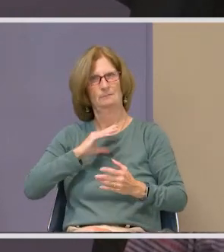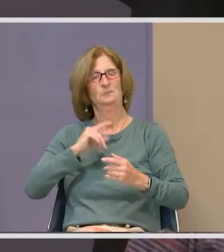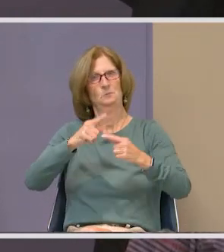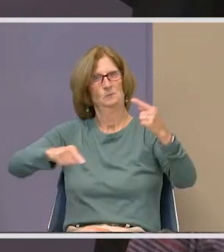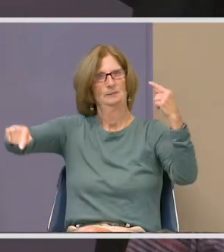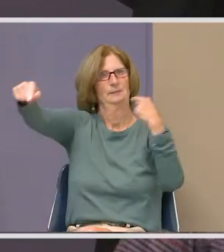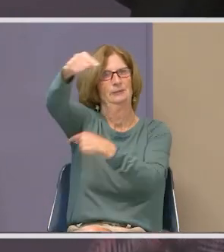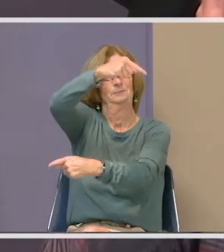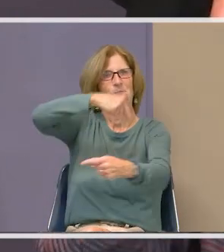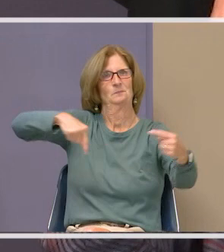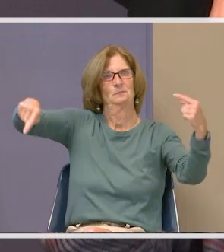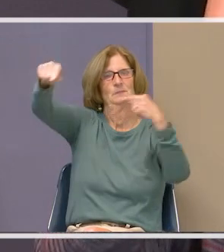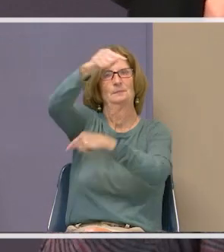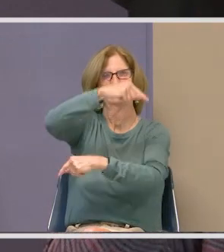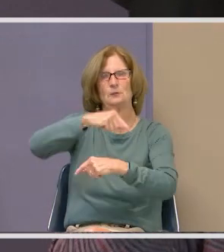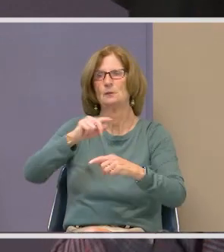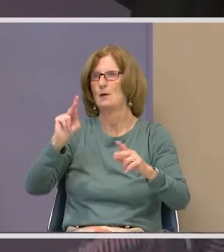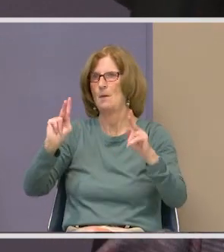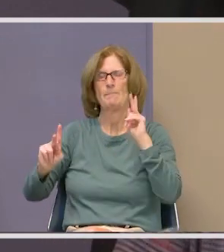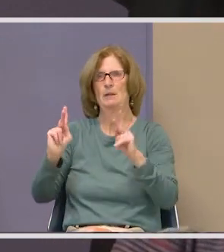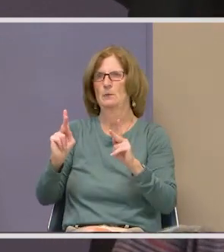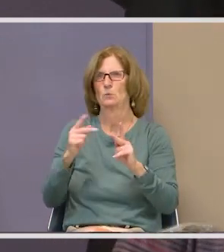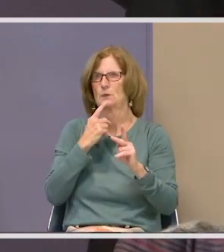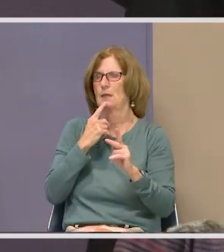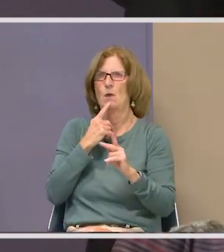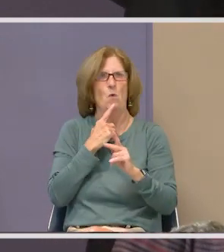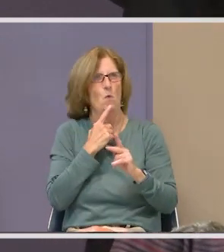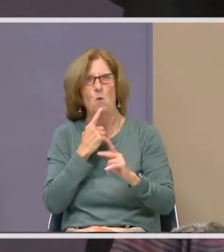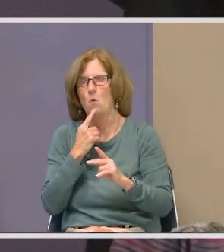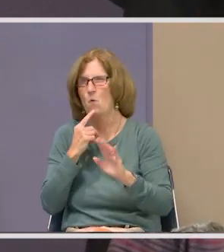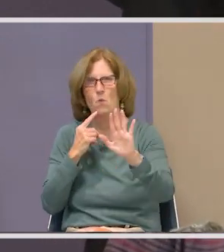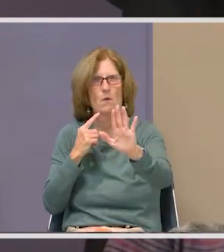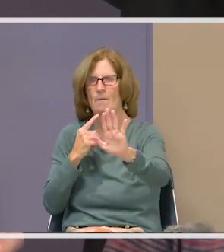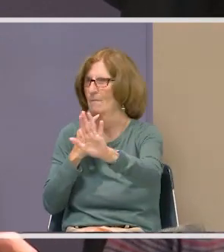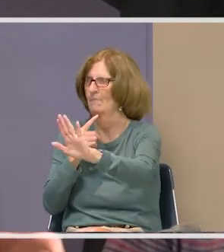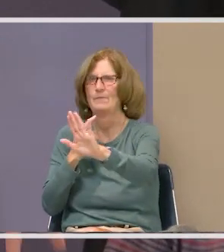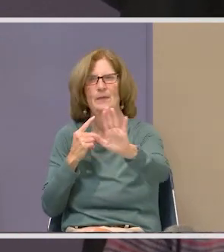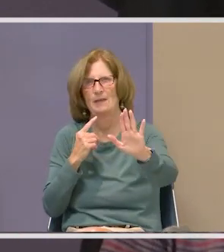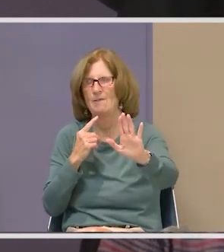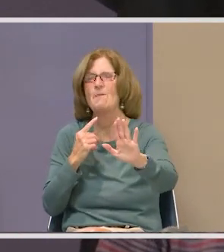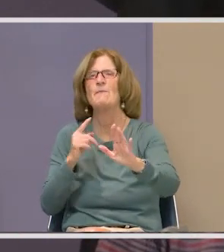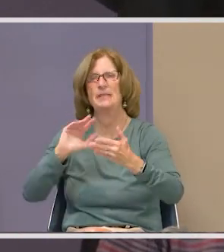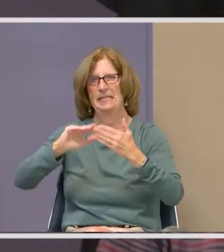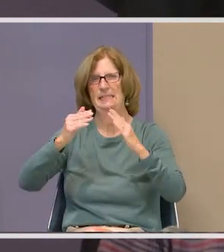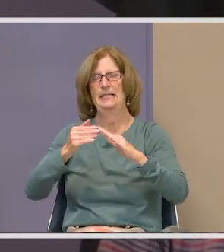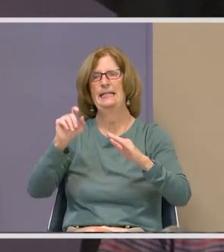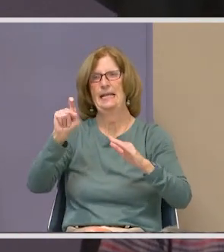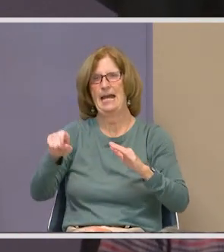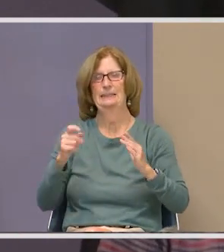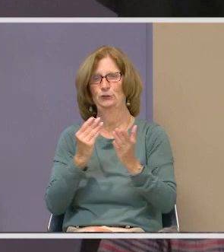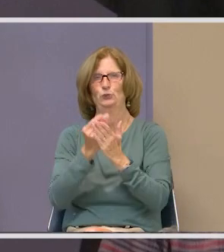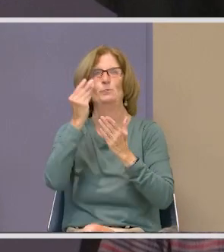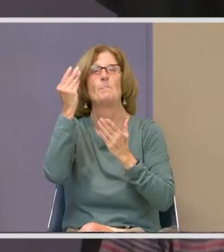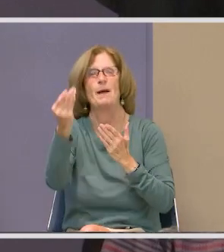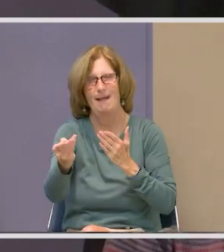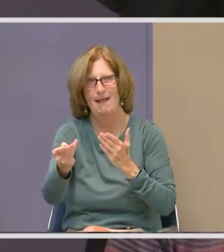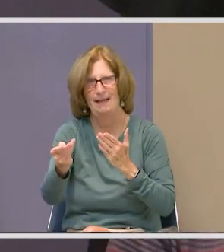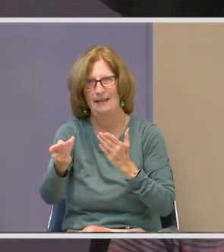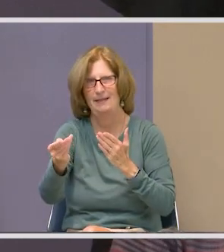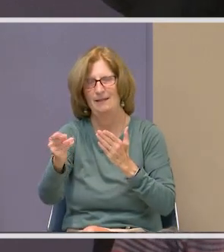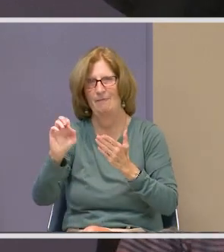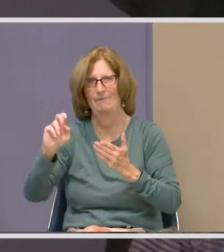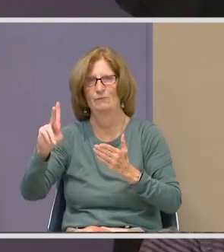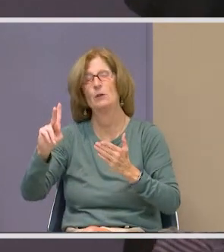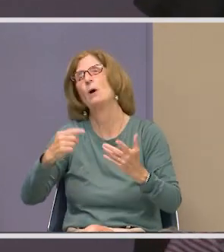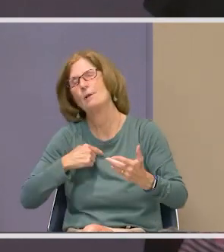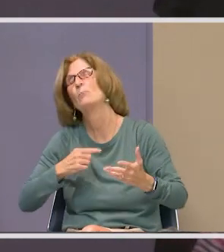reaction, they are in every shape and form considered to be safer than signalized intersection. It requires the city to acquire a disproportionate amount of right of way, including from Frick Park. Well, we